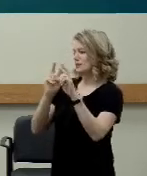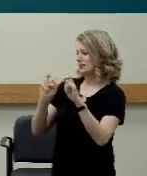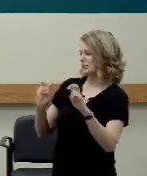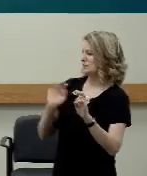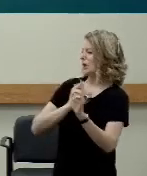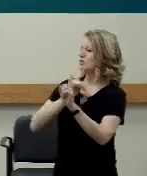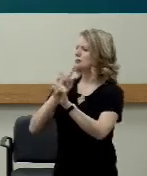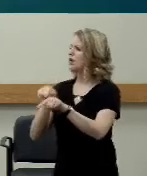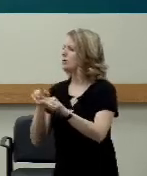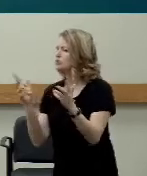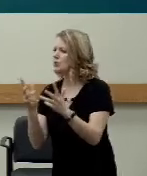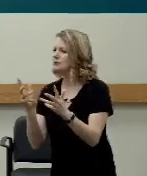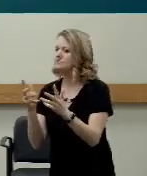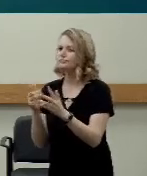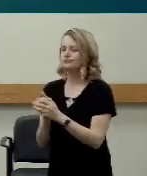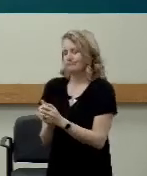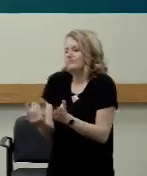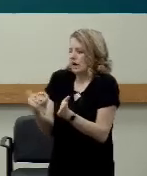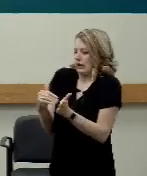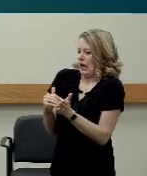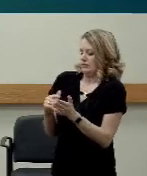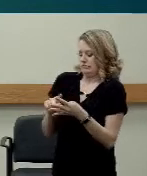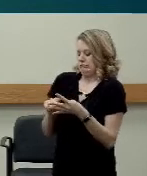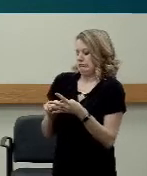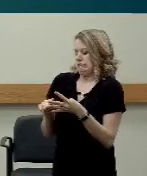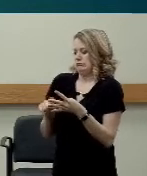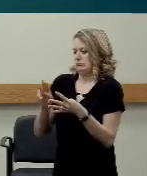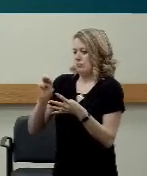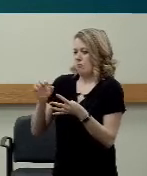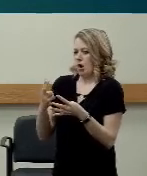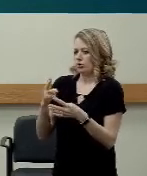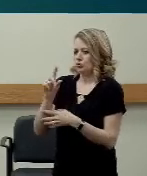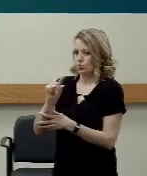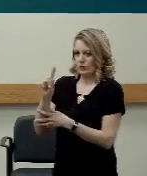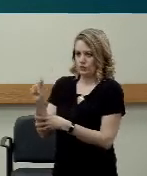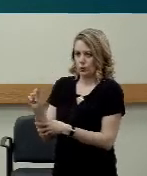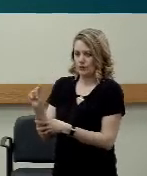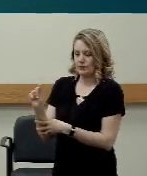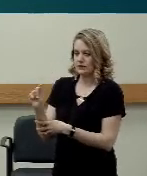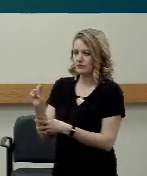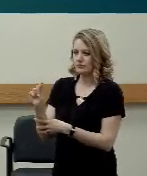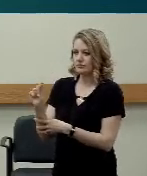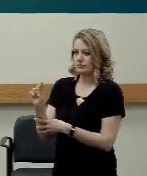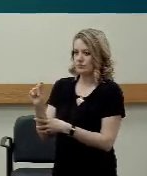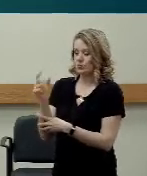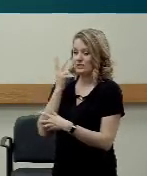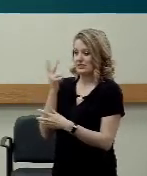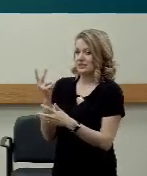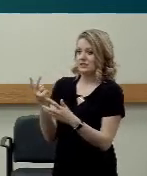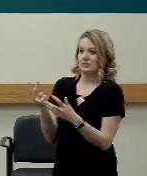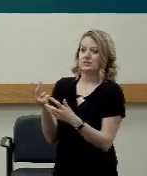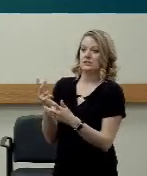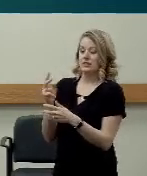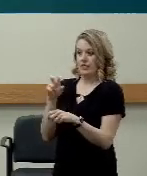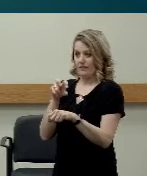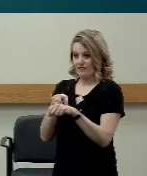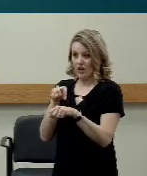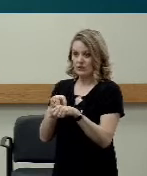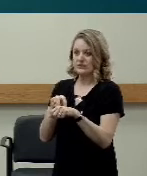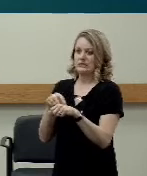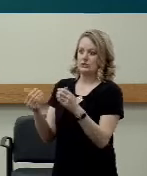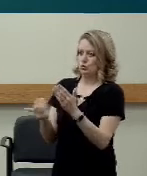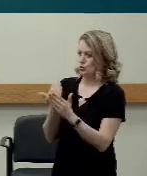this, again, early March 2020, we have a new strain of a virus. The viral behavior is unknown,